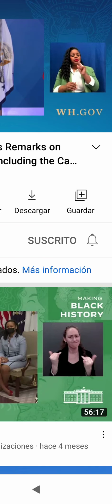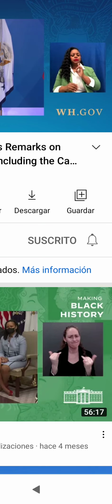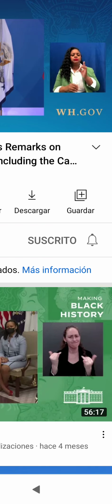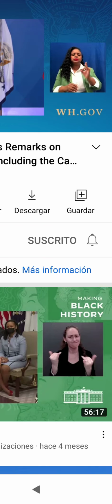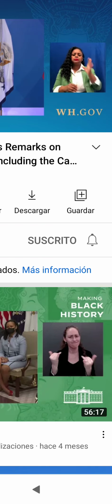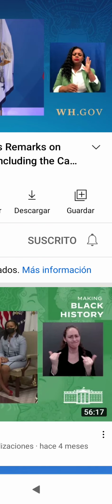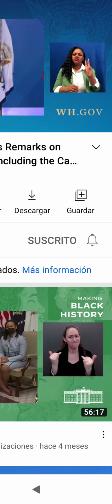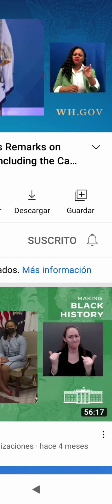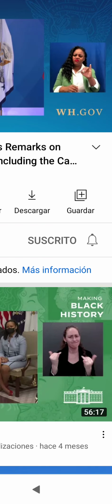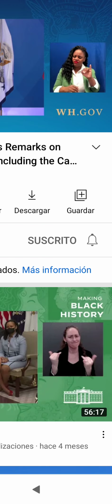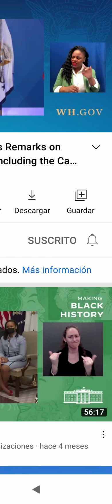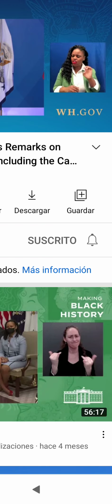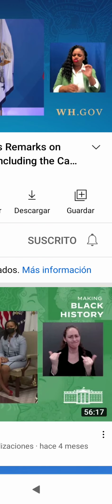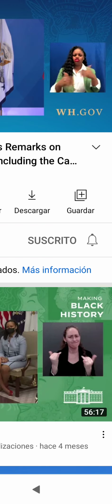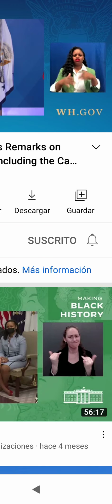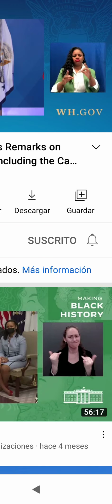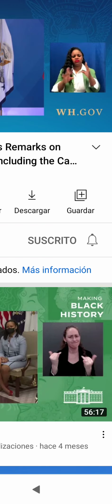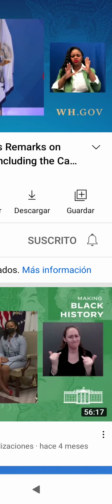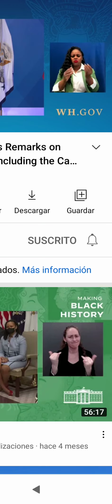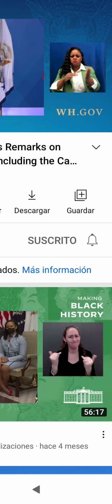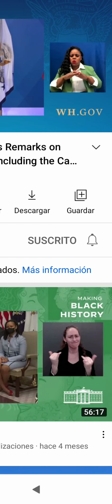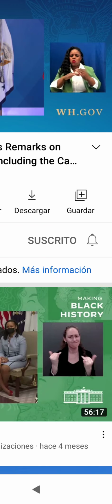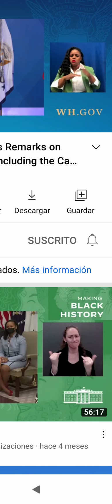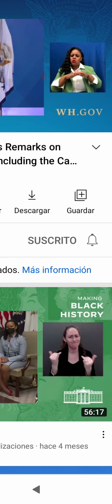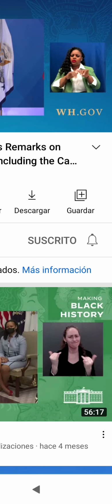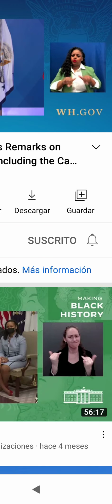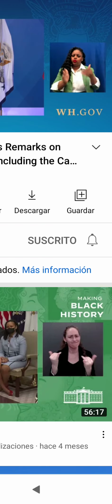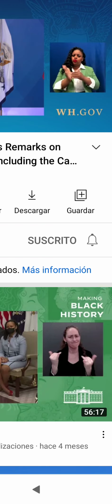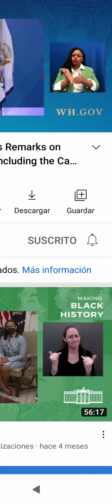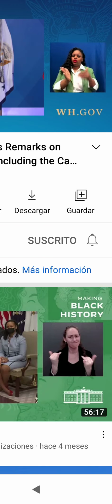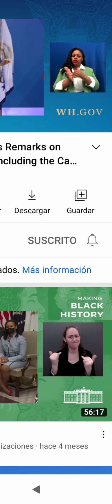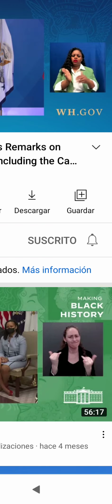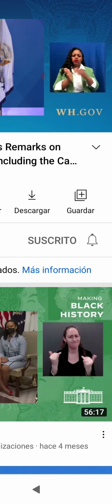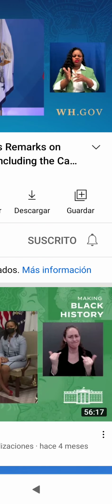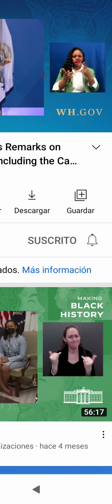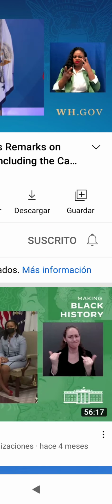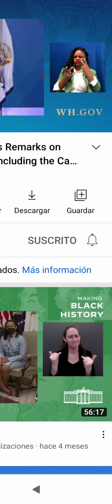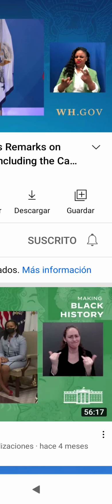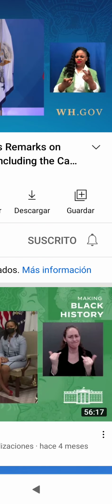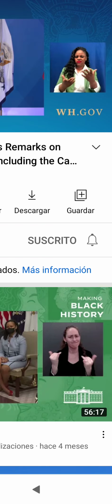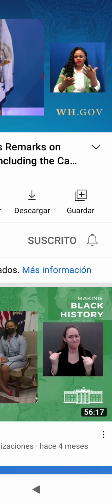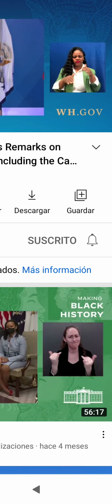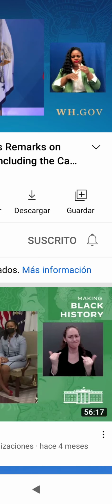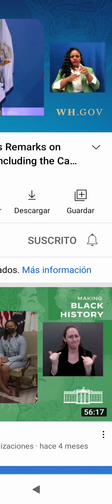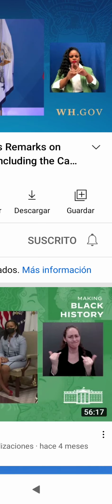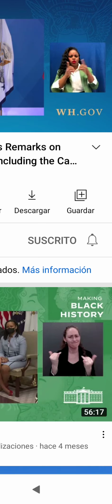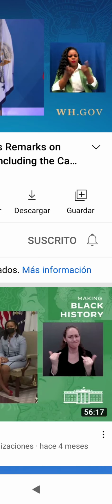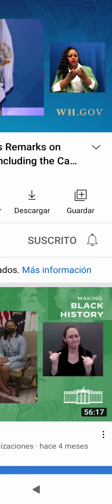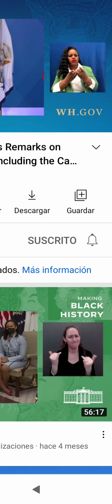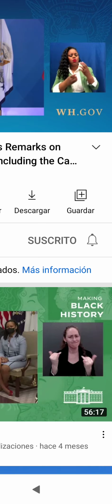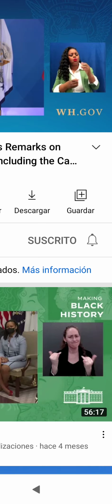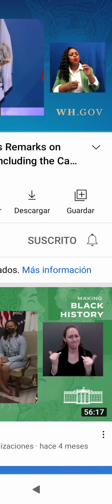more troubling trend that we track, evaluate, and work to defeat in the Department of Homeland Security every single day.